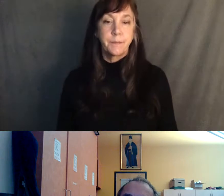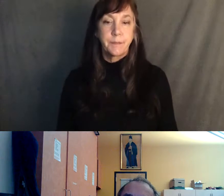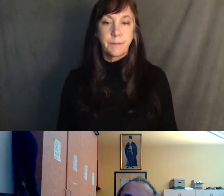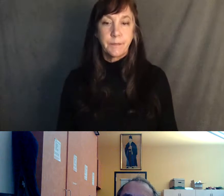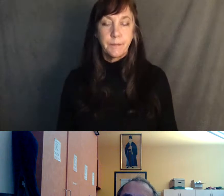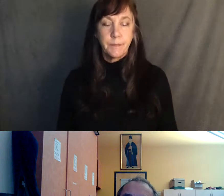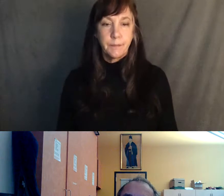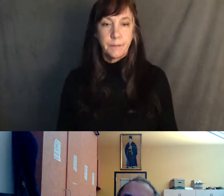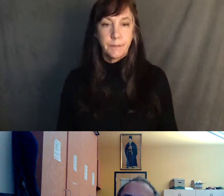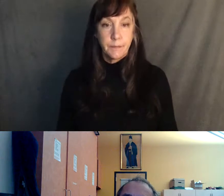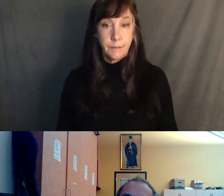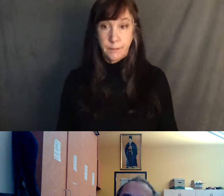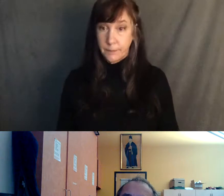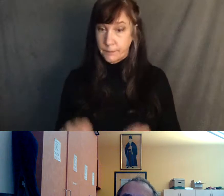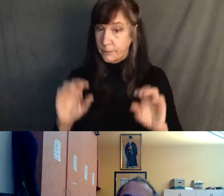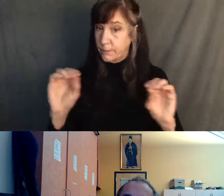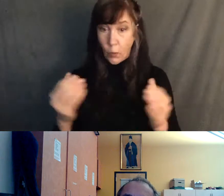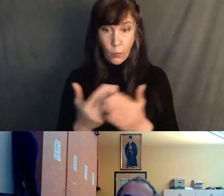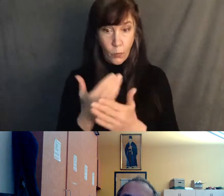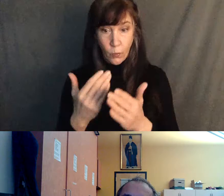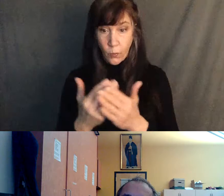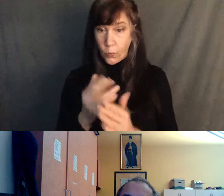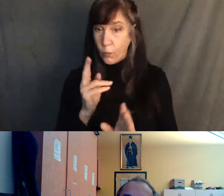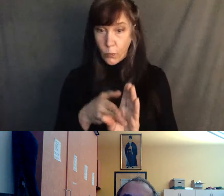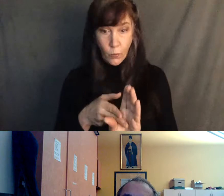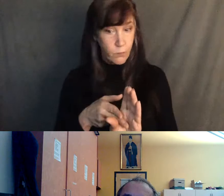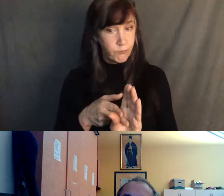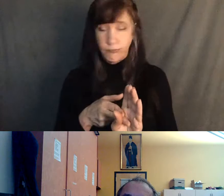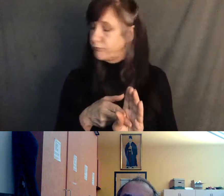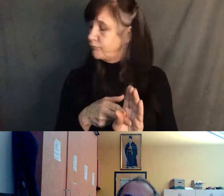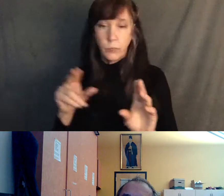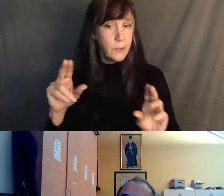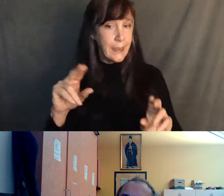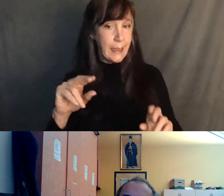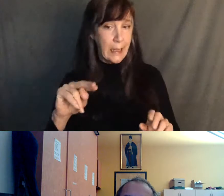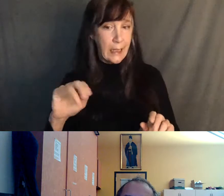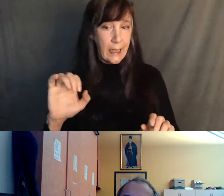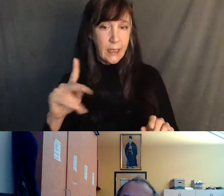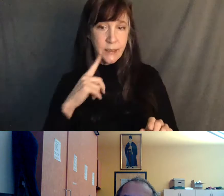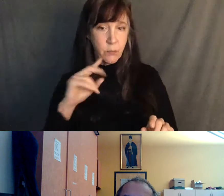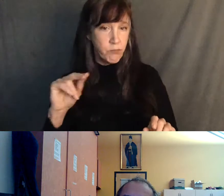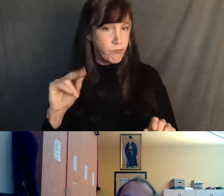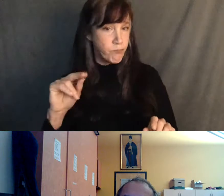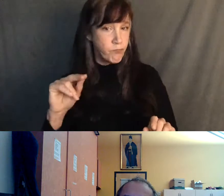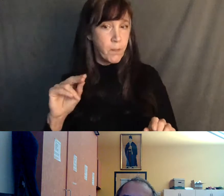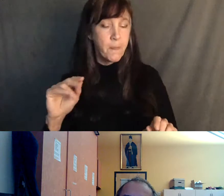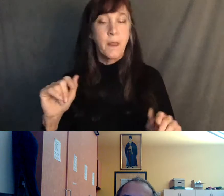We haven't had anybody else join, right? No. Okay, so we're going to go right into our